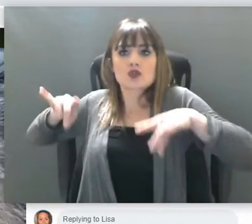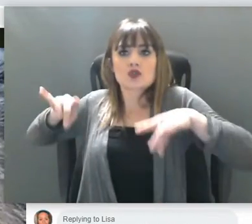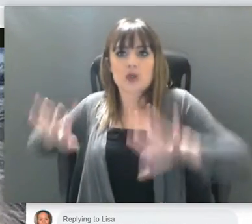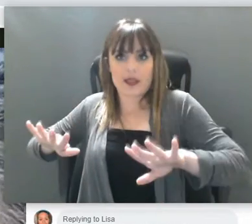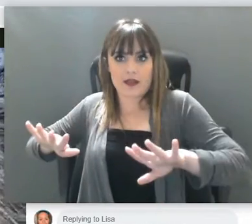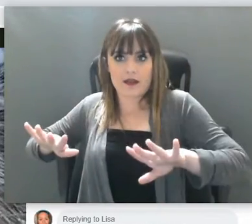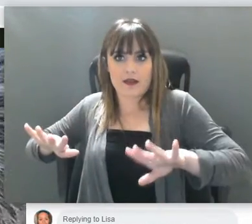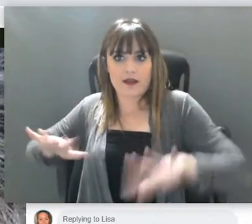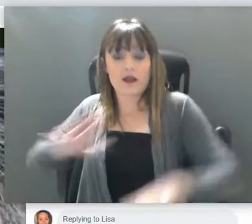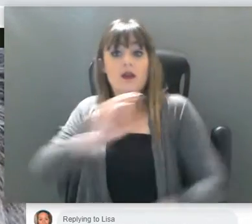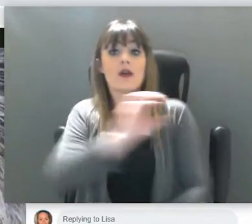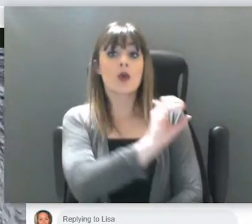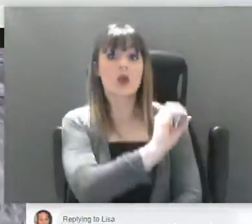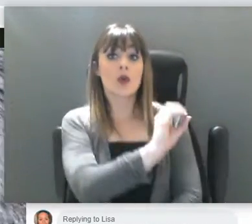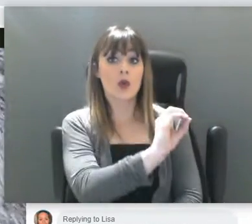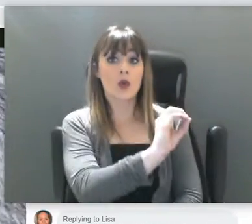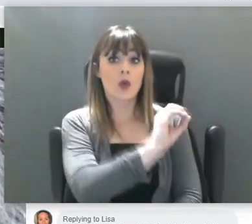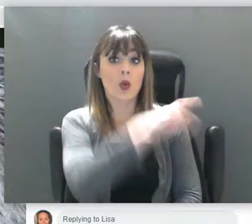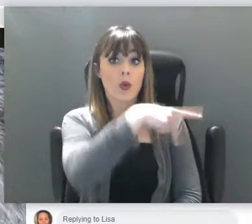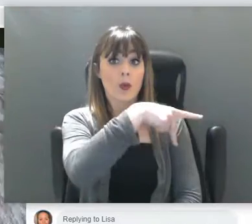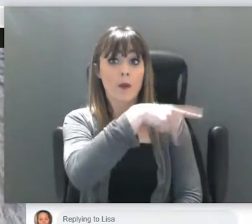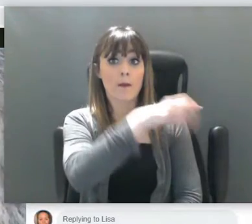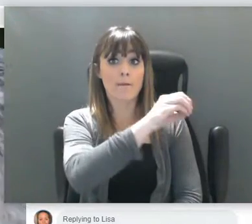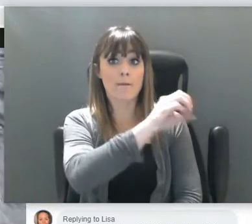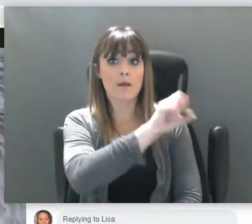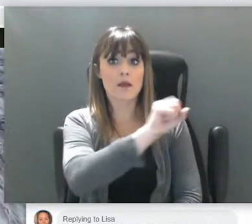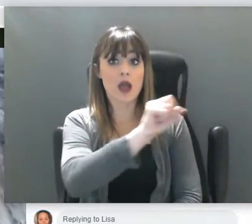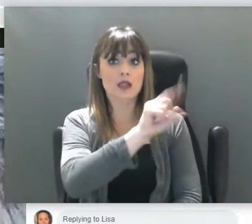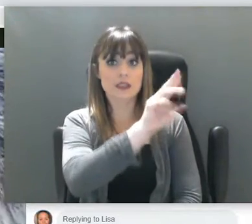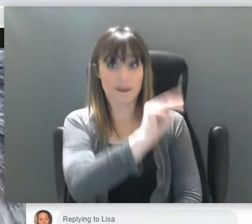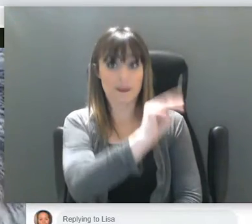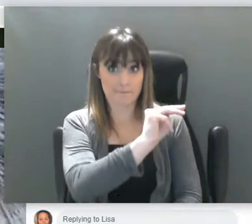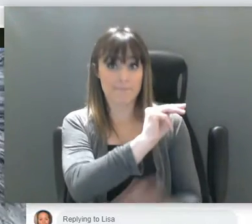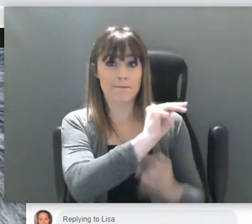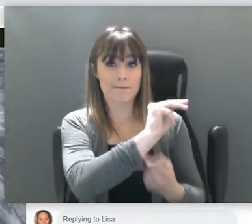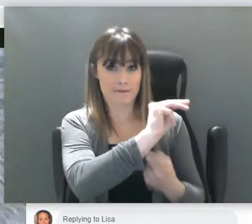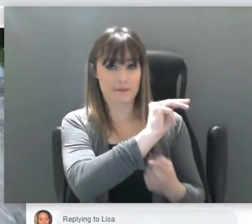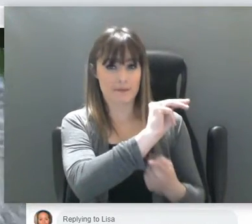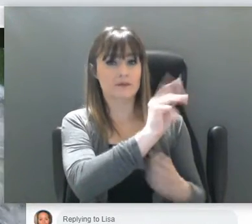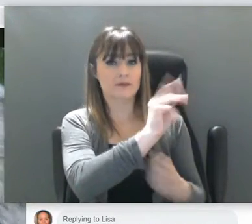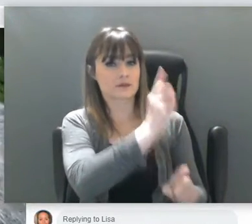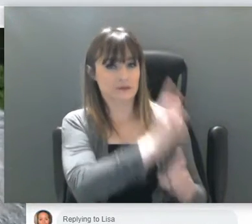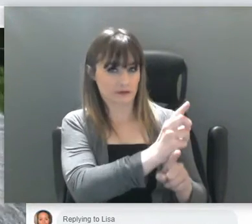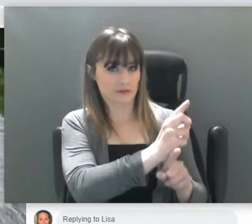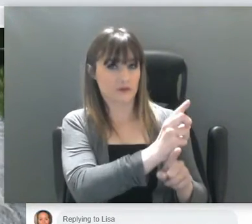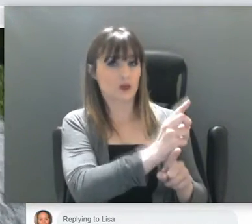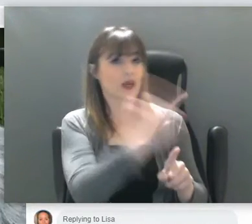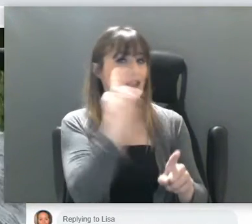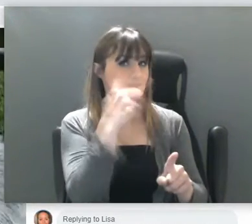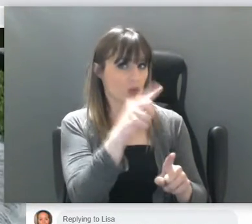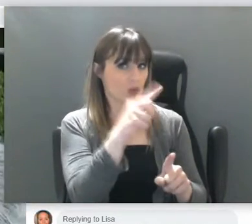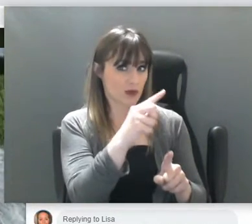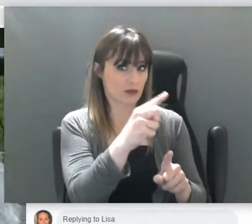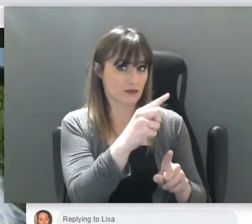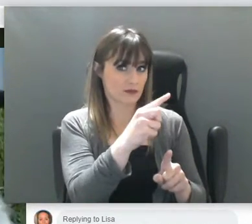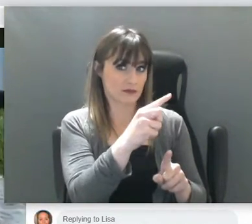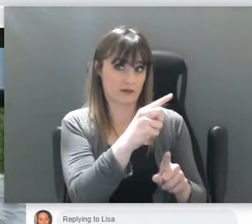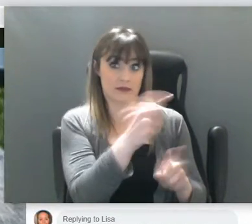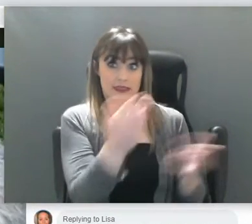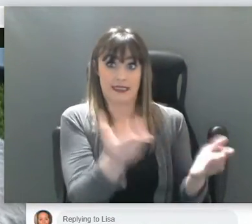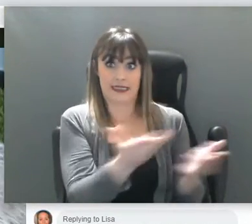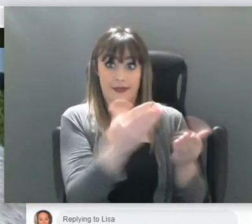So opossums is the correct term for the opossums found in North America.